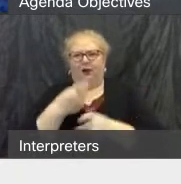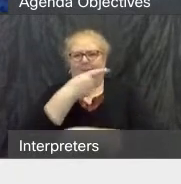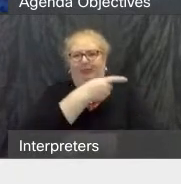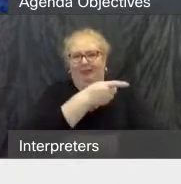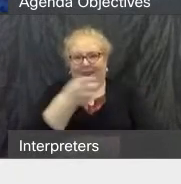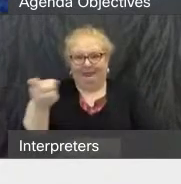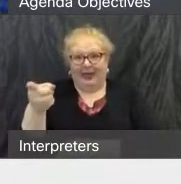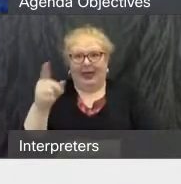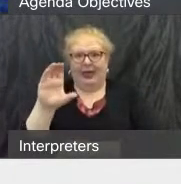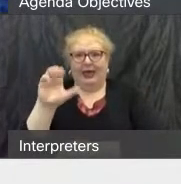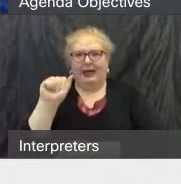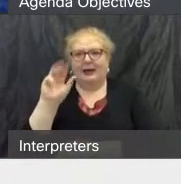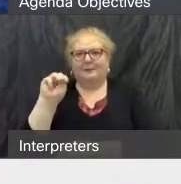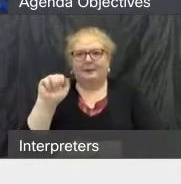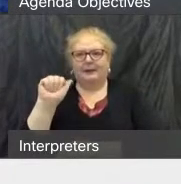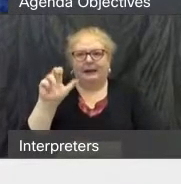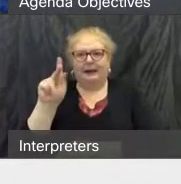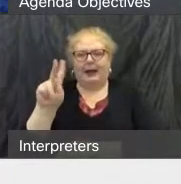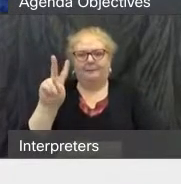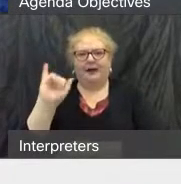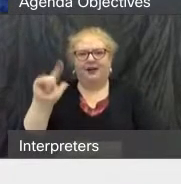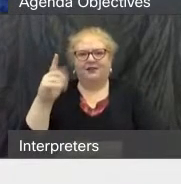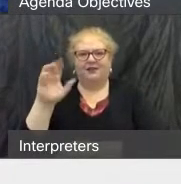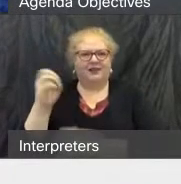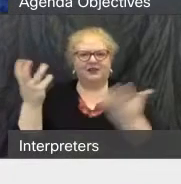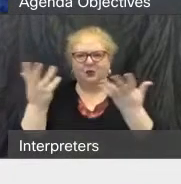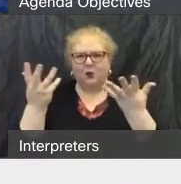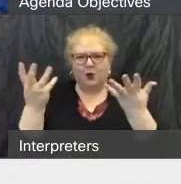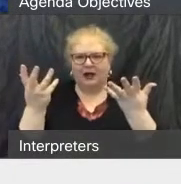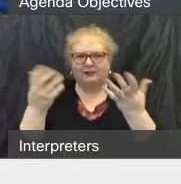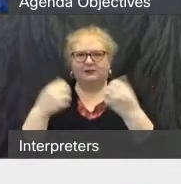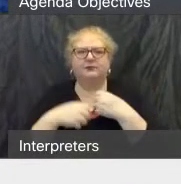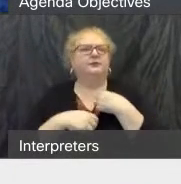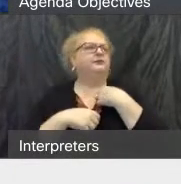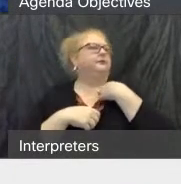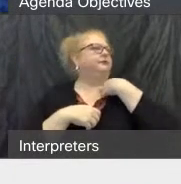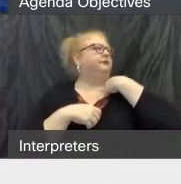better question for Chief Hubbard. Okay.